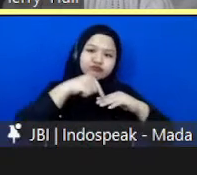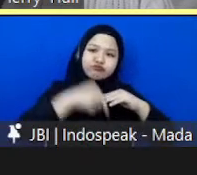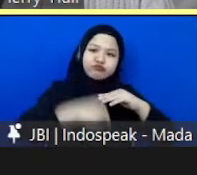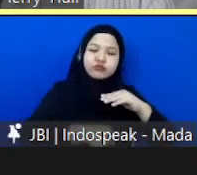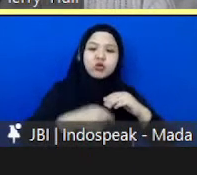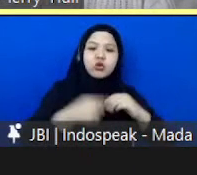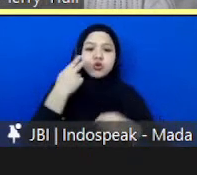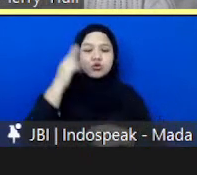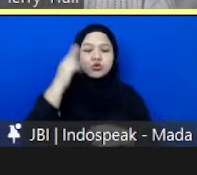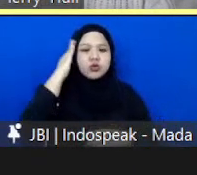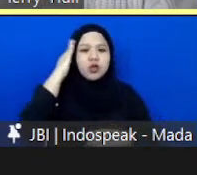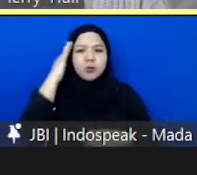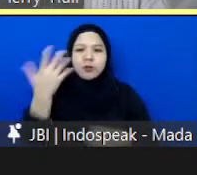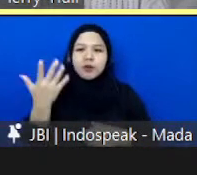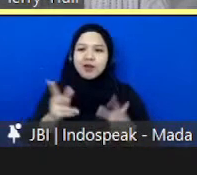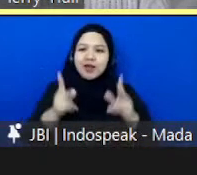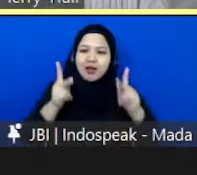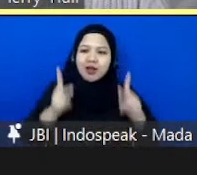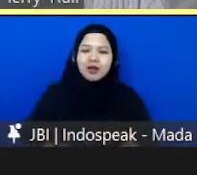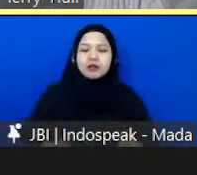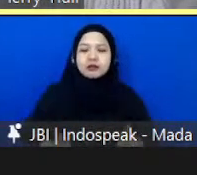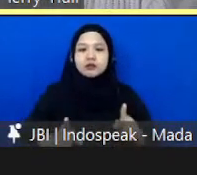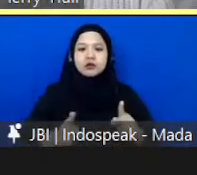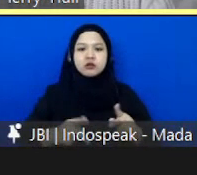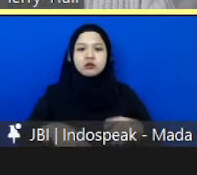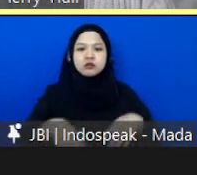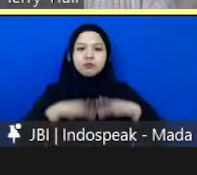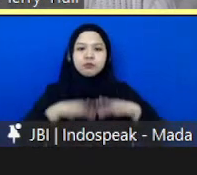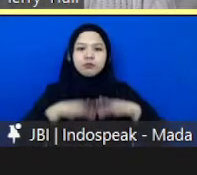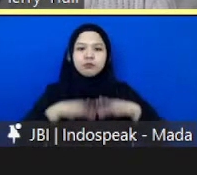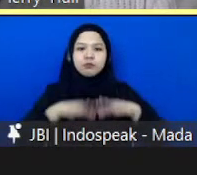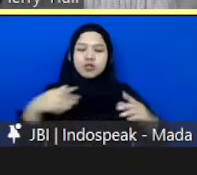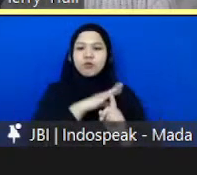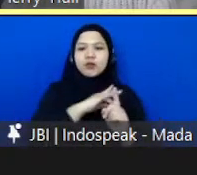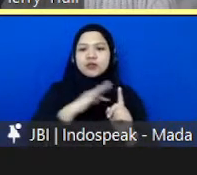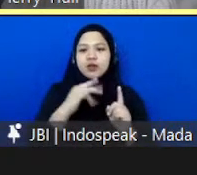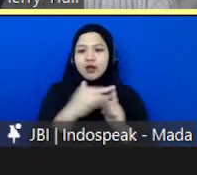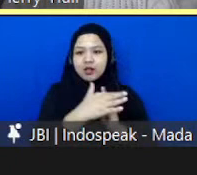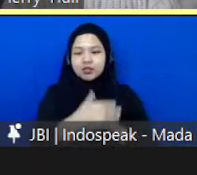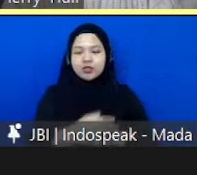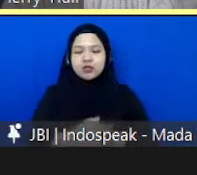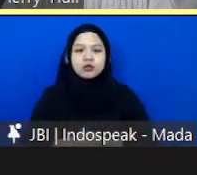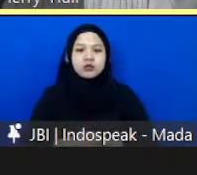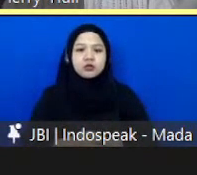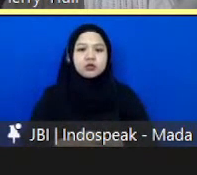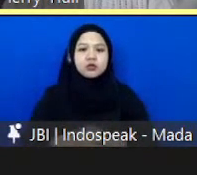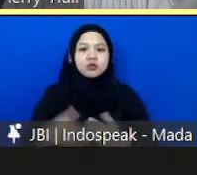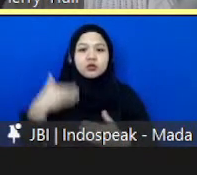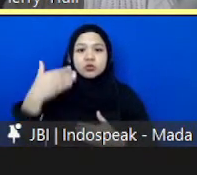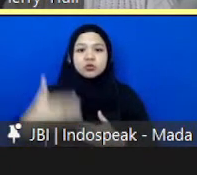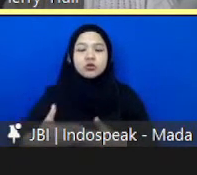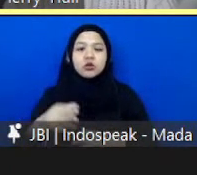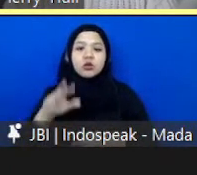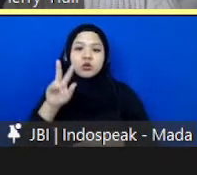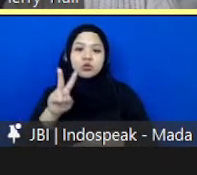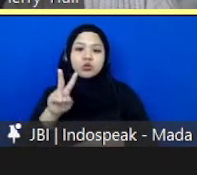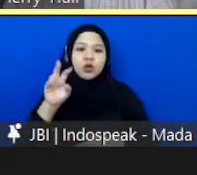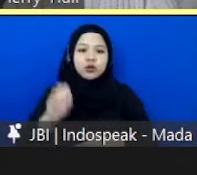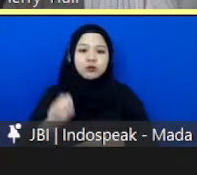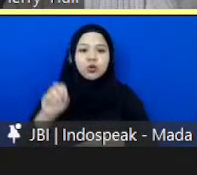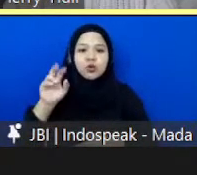about characteristics of population. But in 2000, 2010, and then